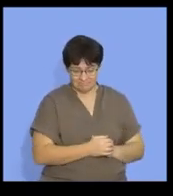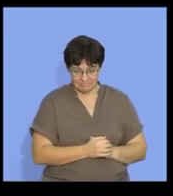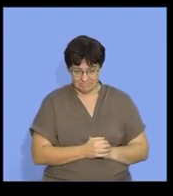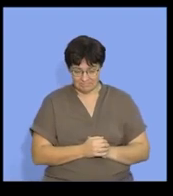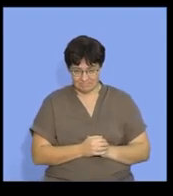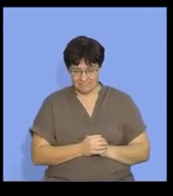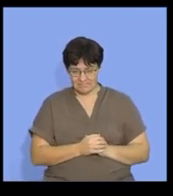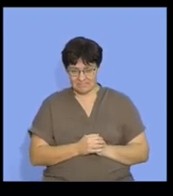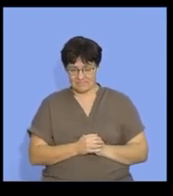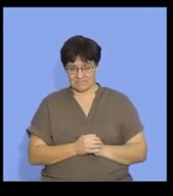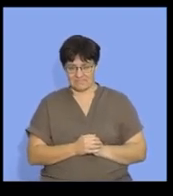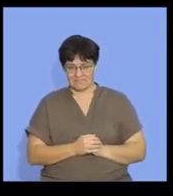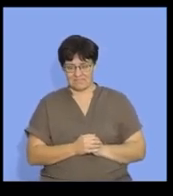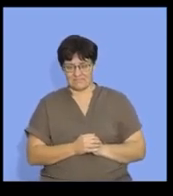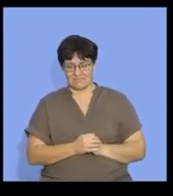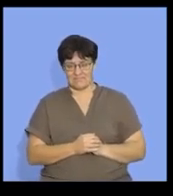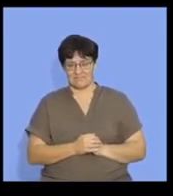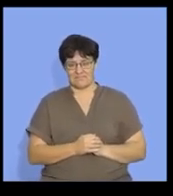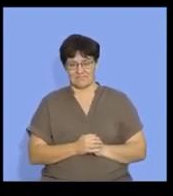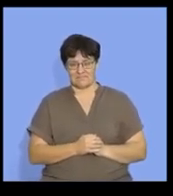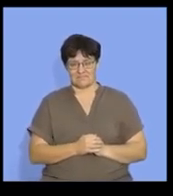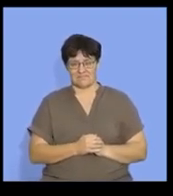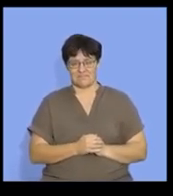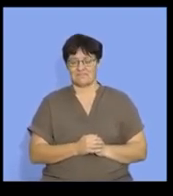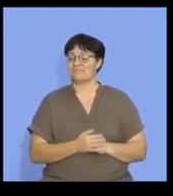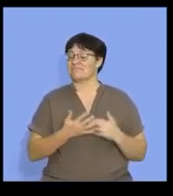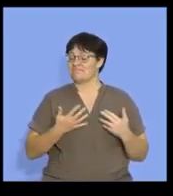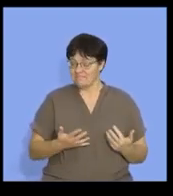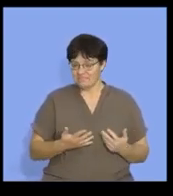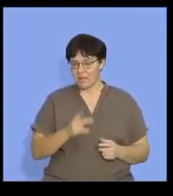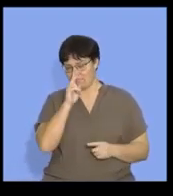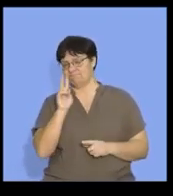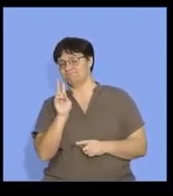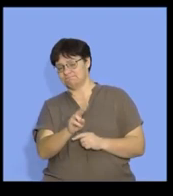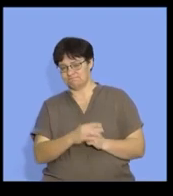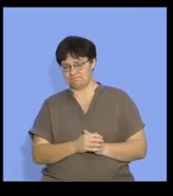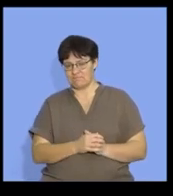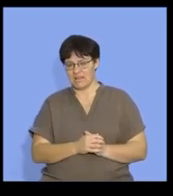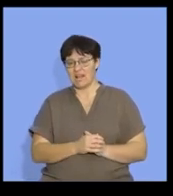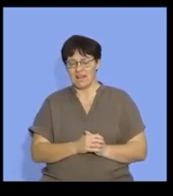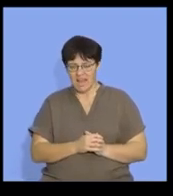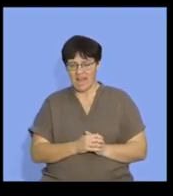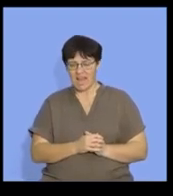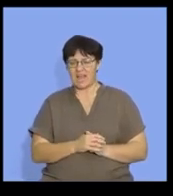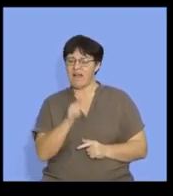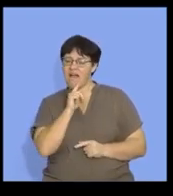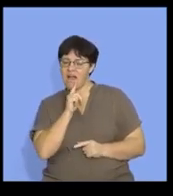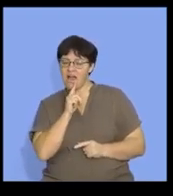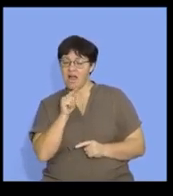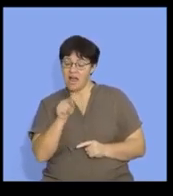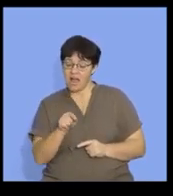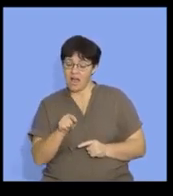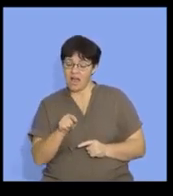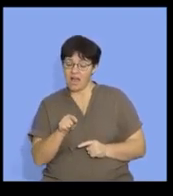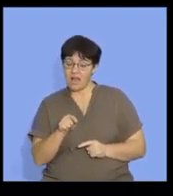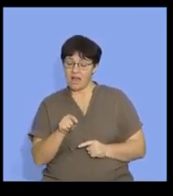the whooping cough, right? So that's what I noticed. Looked at our trends. When one went down, when the cases of children